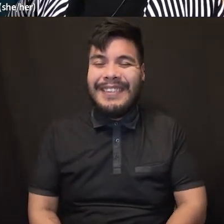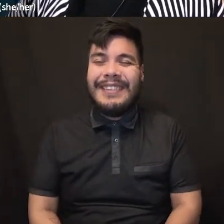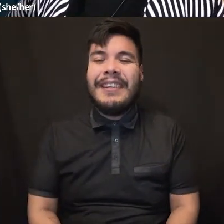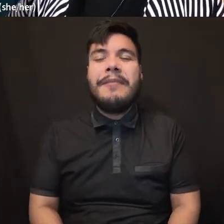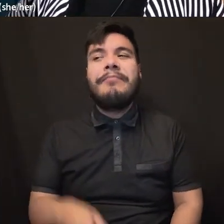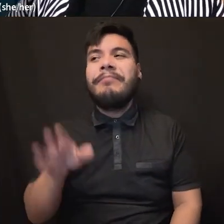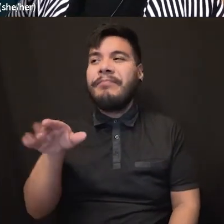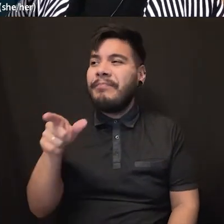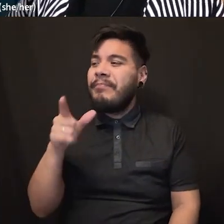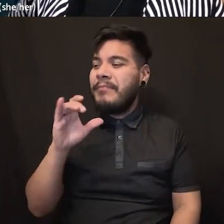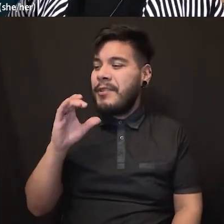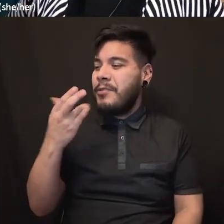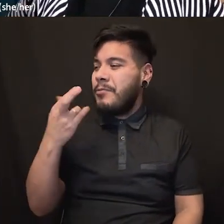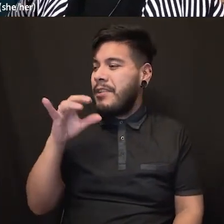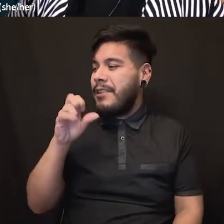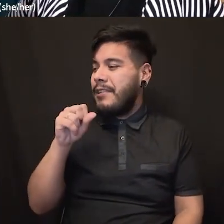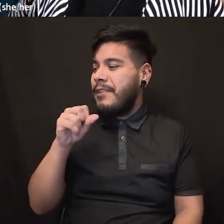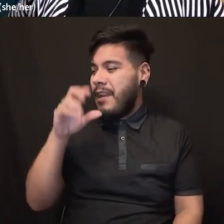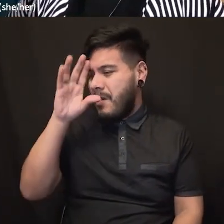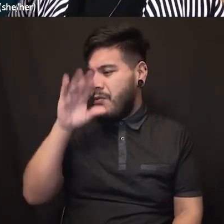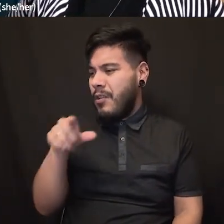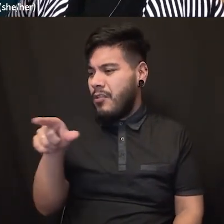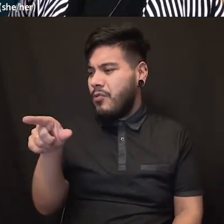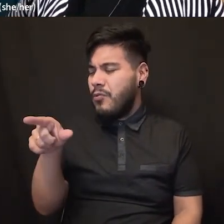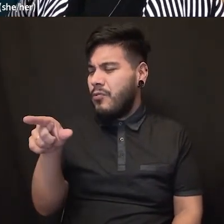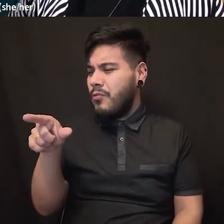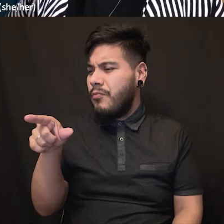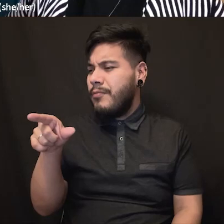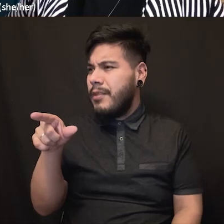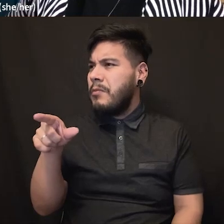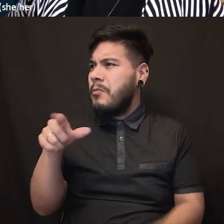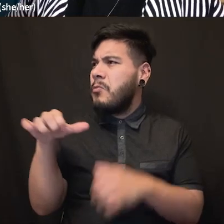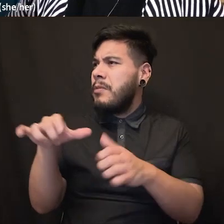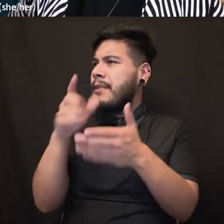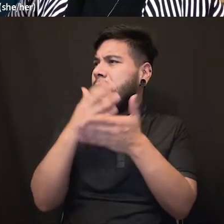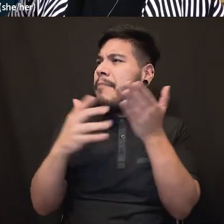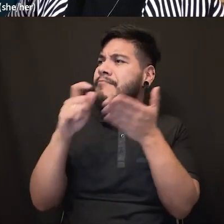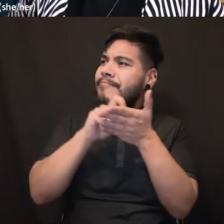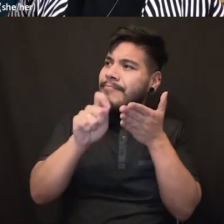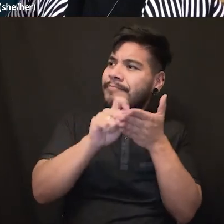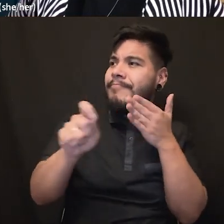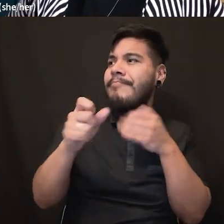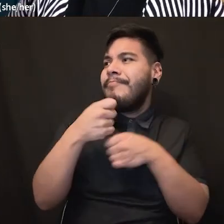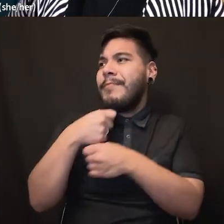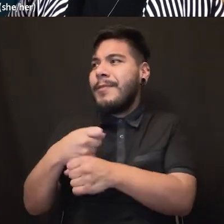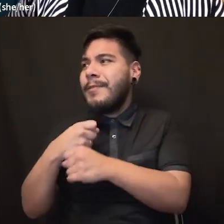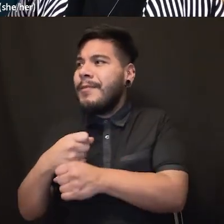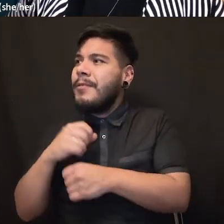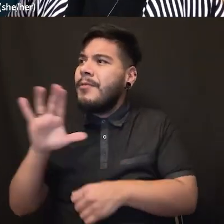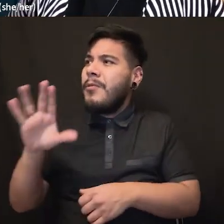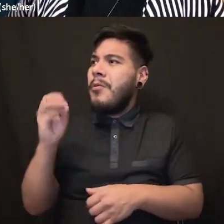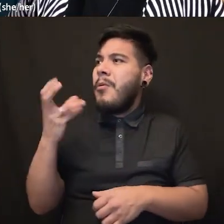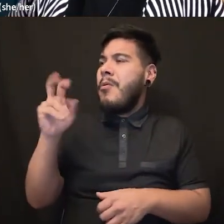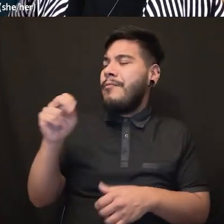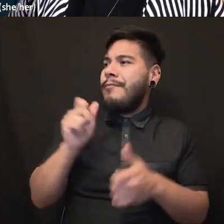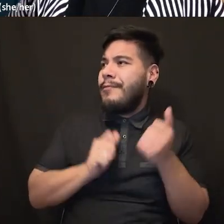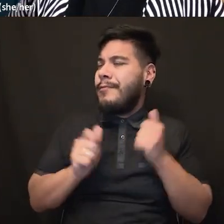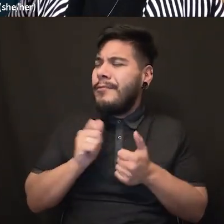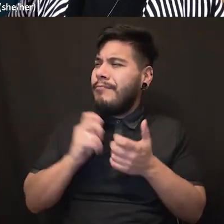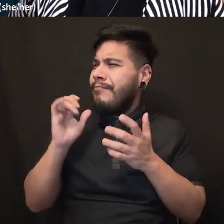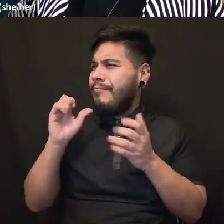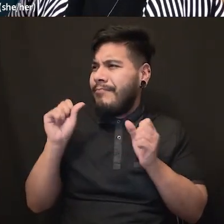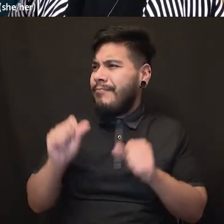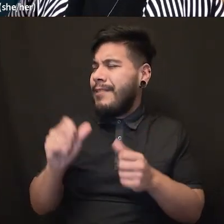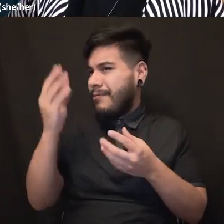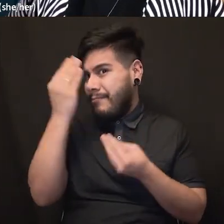Chris, I know that you have also been doing some writing, producing, and some of, you know, creating your own shows. Will you tell